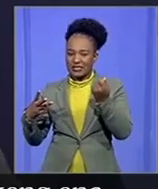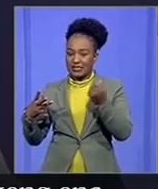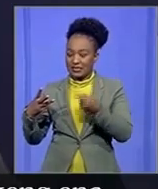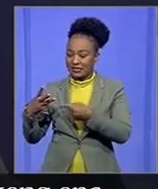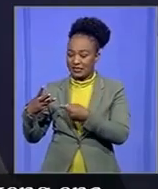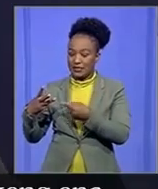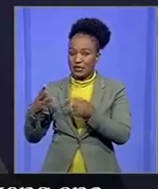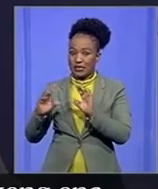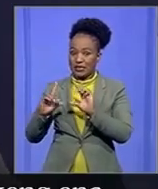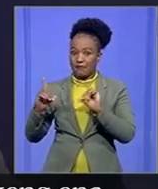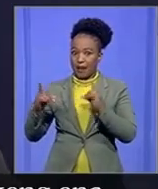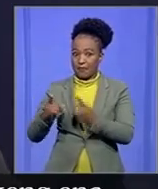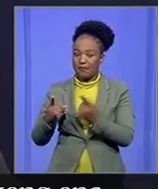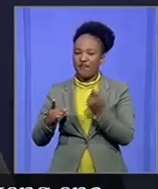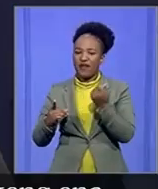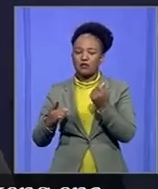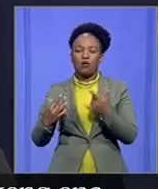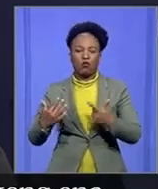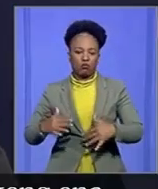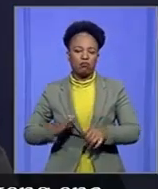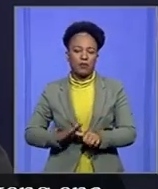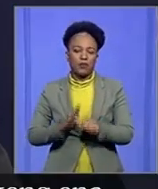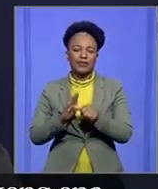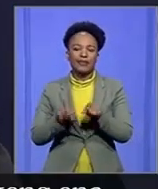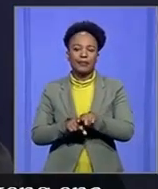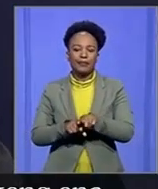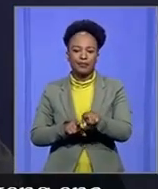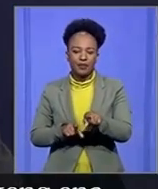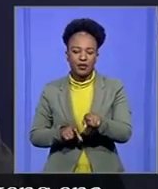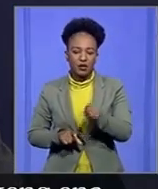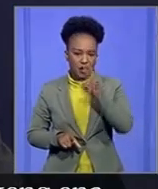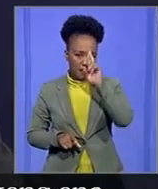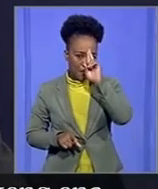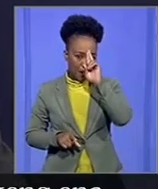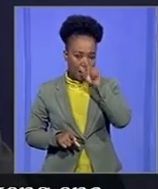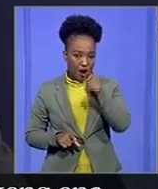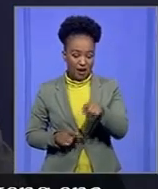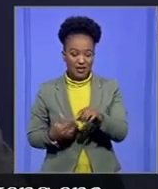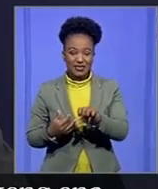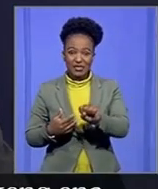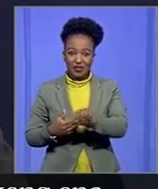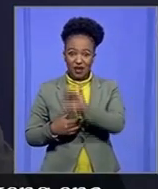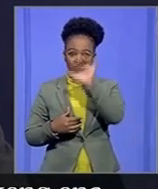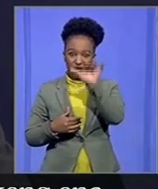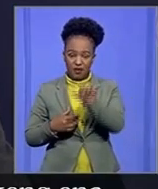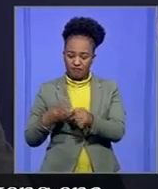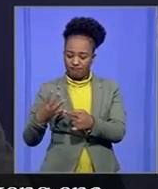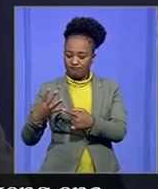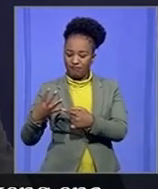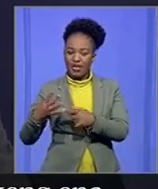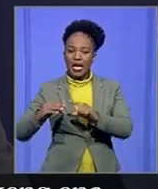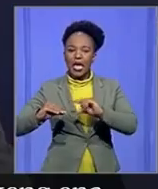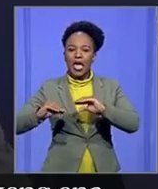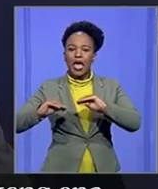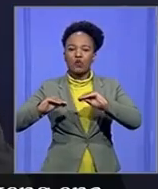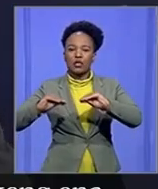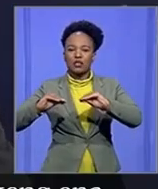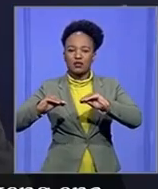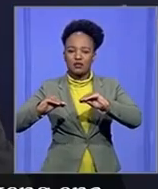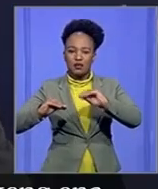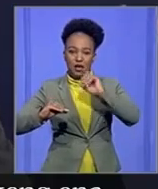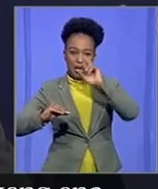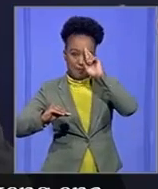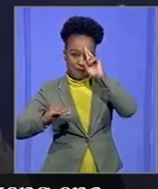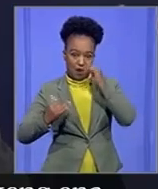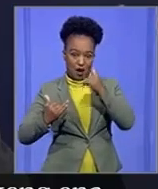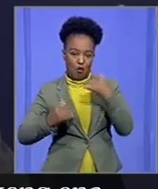tla be ba lebeletse mafapha a go tshwana le ao. O tla gopola gore le yone thuto ya Afrika Borwa ga jaana e tla be eteletswe pele ke tona e ntšha kgotsa the new